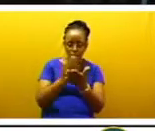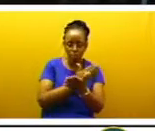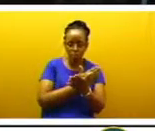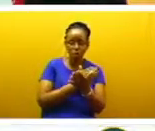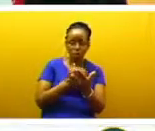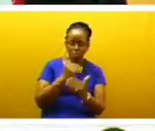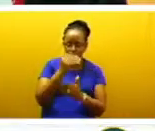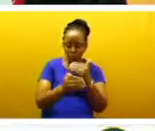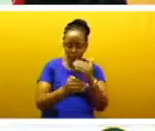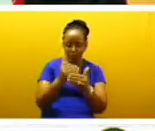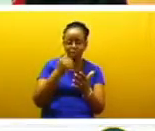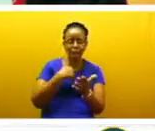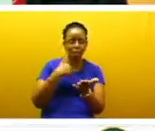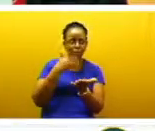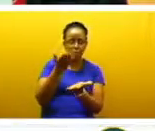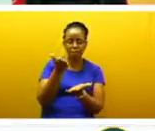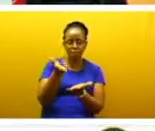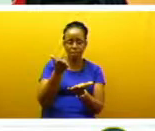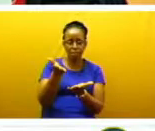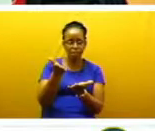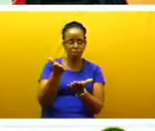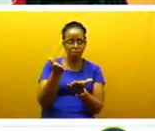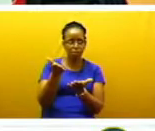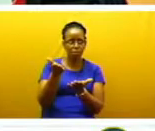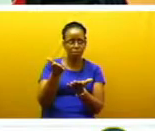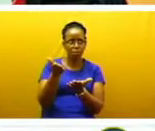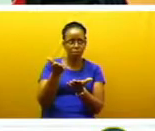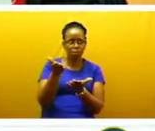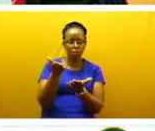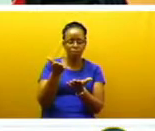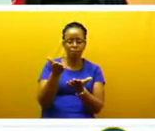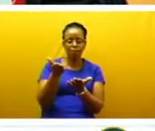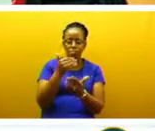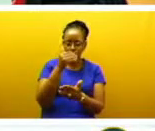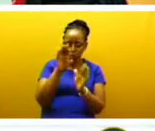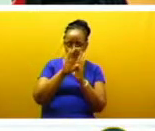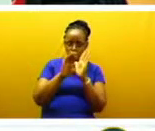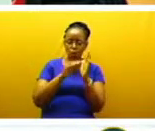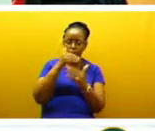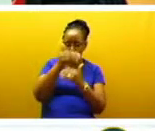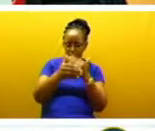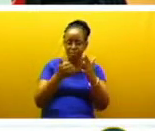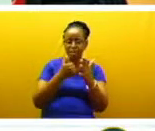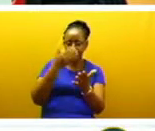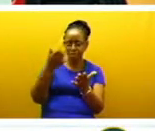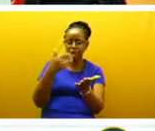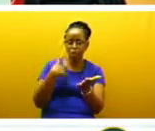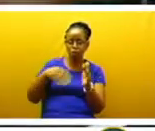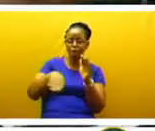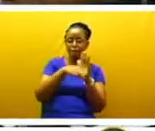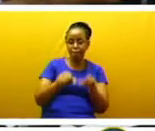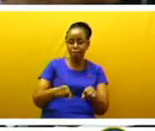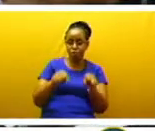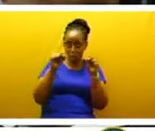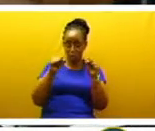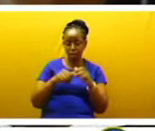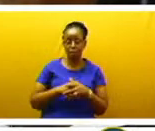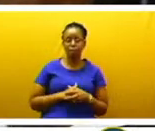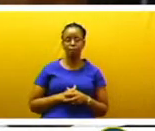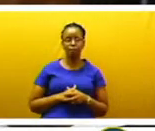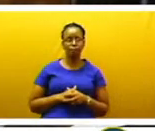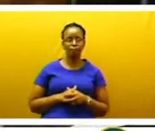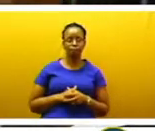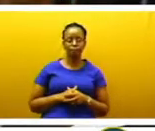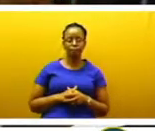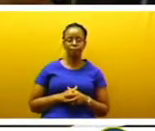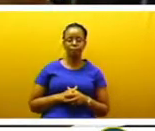position. Thank you. There is a constitutional process to remove him, and there